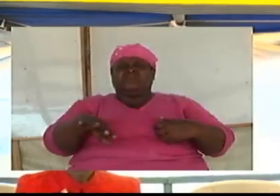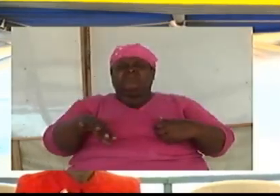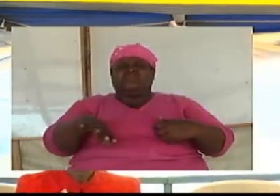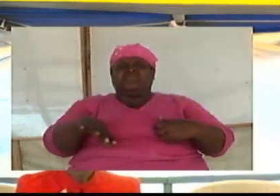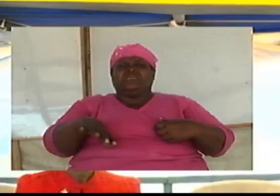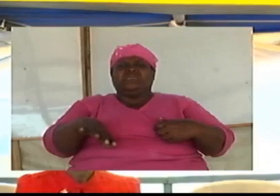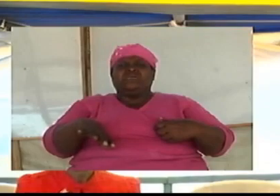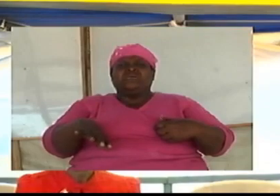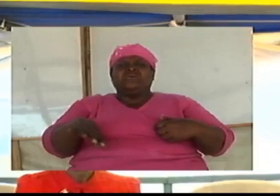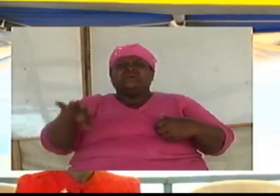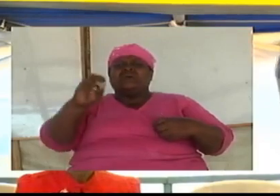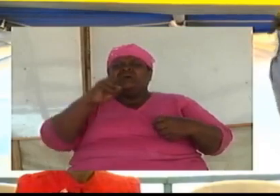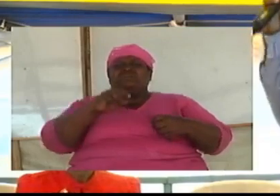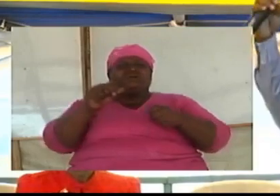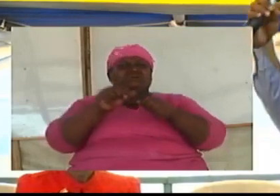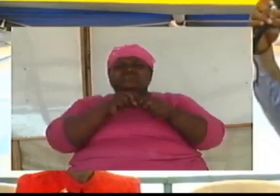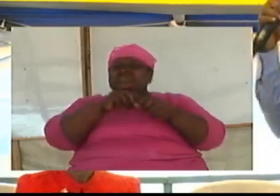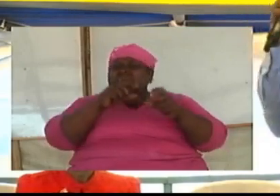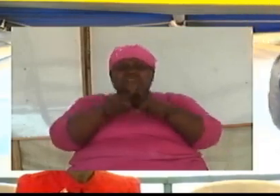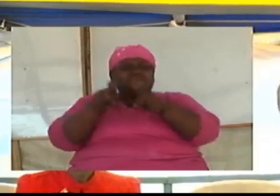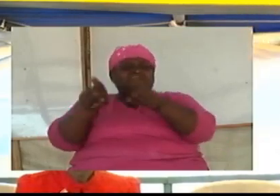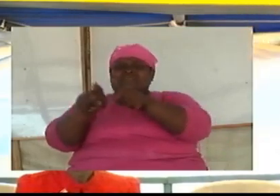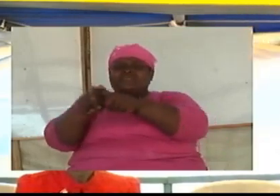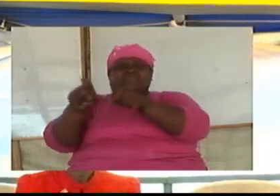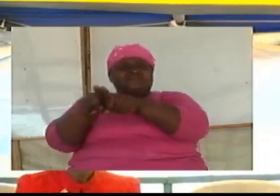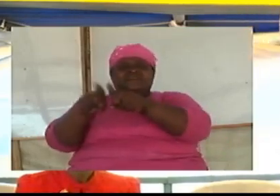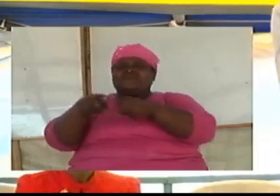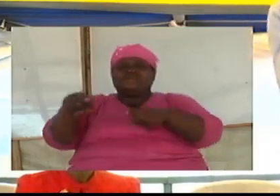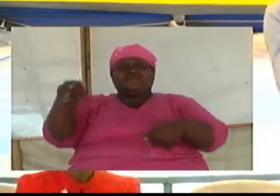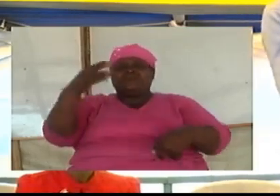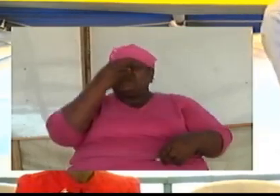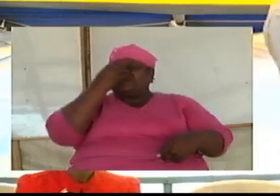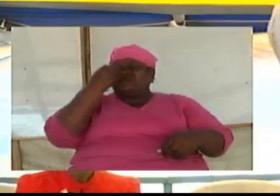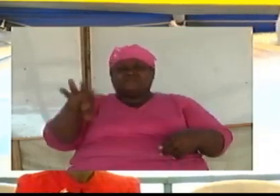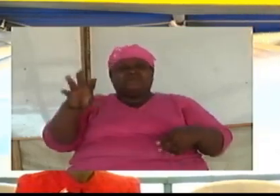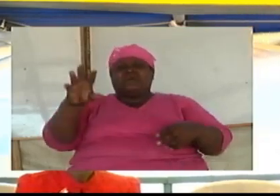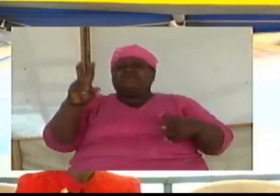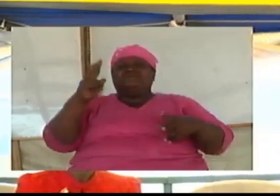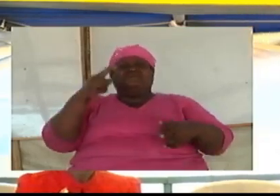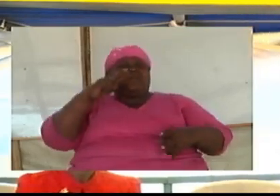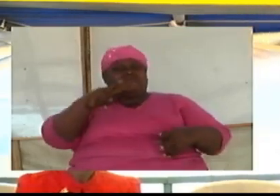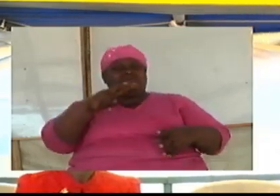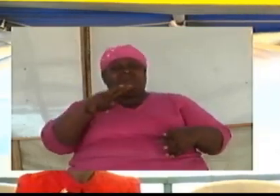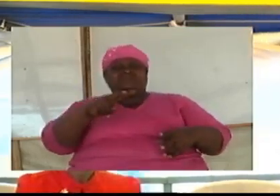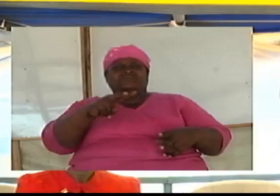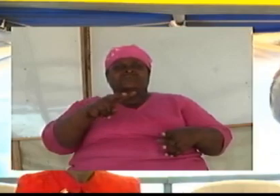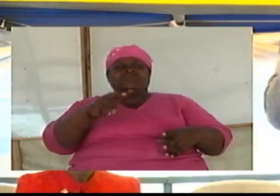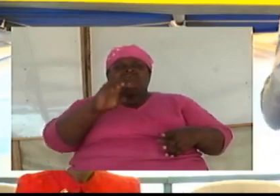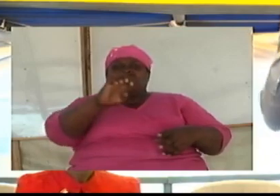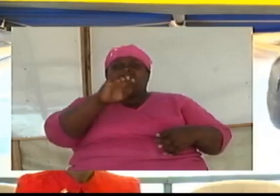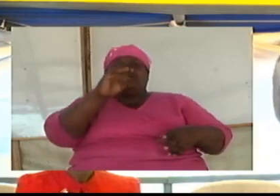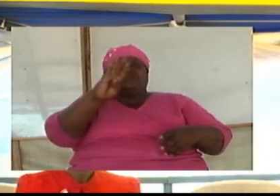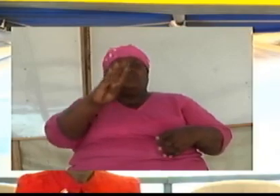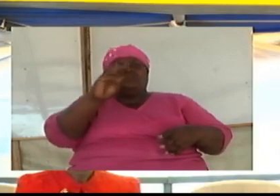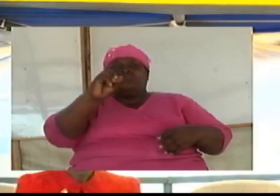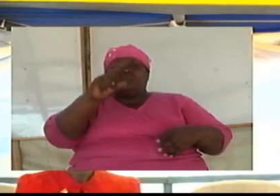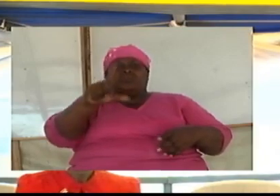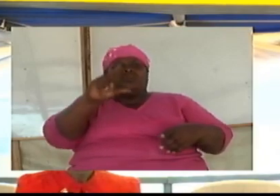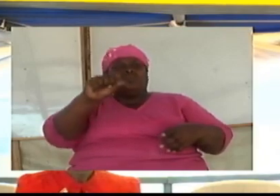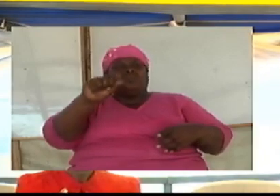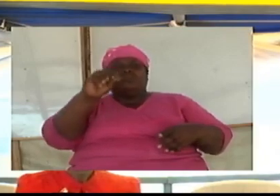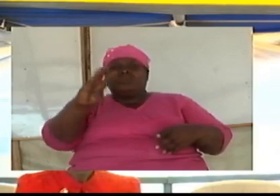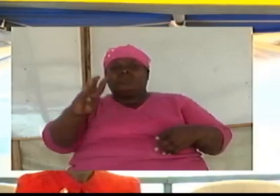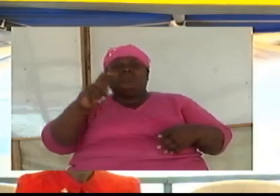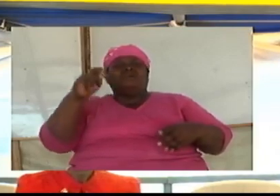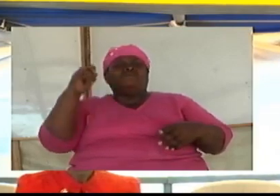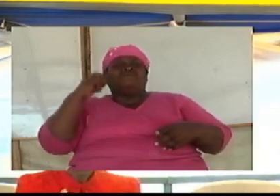the SARS, and we've heard of smallpox, and in more recent time, Ebola, and now we are dealing